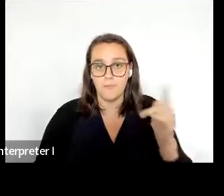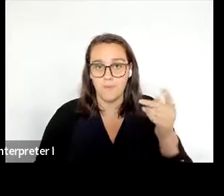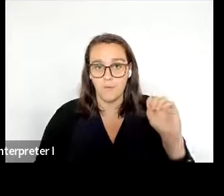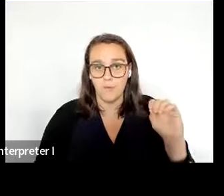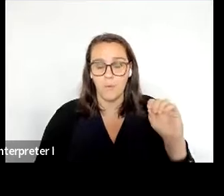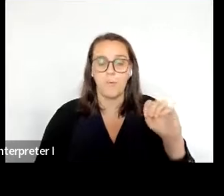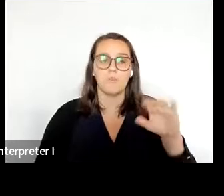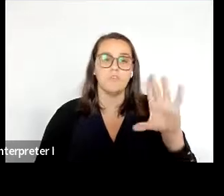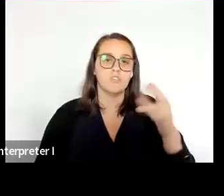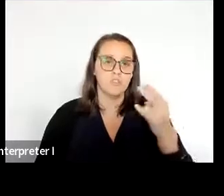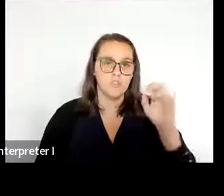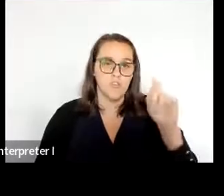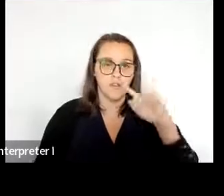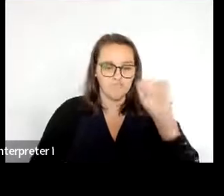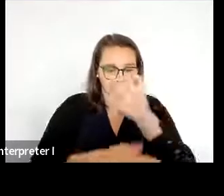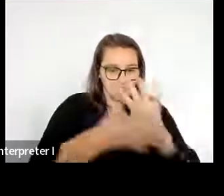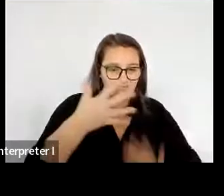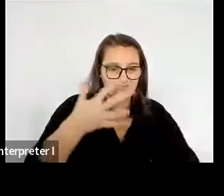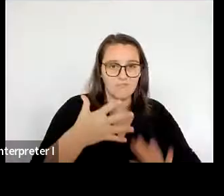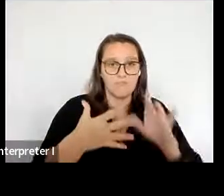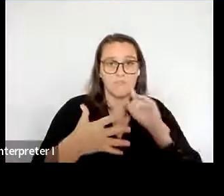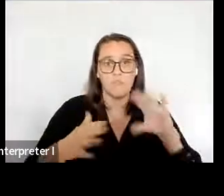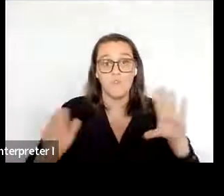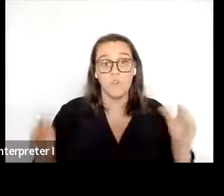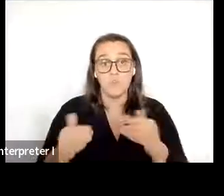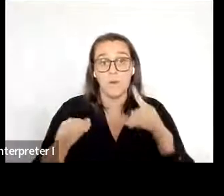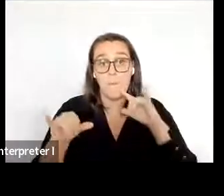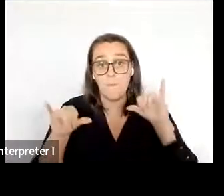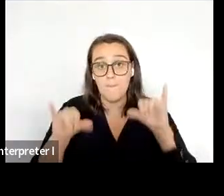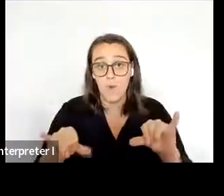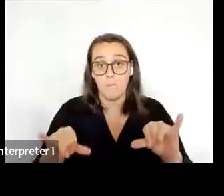for introducing the permanent version of this bill.